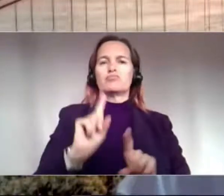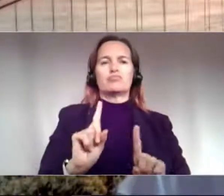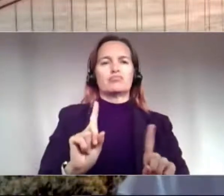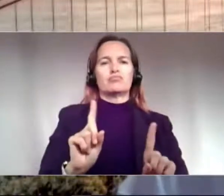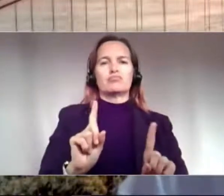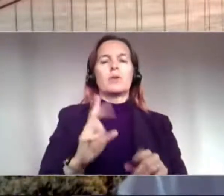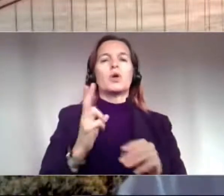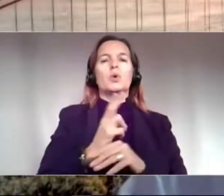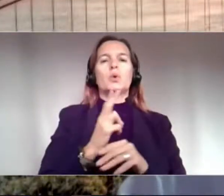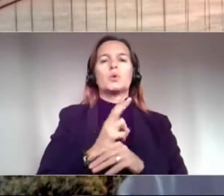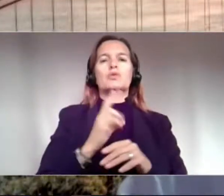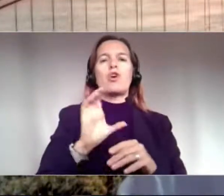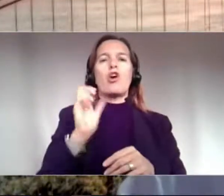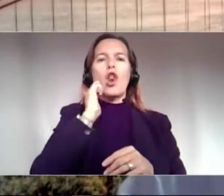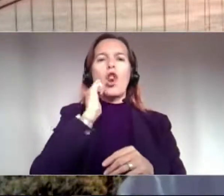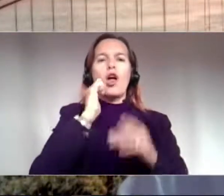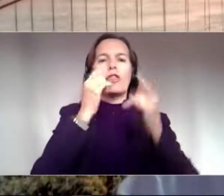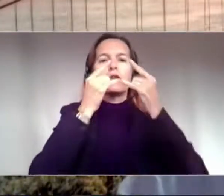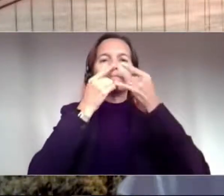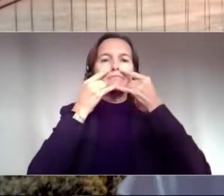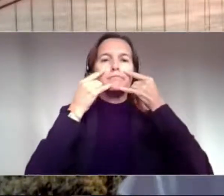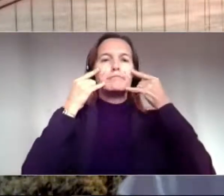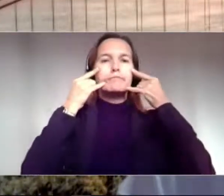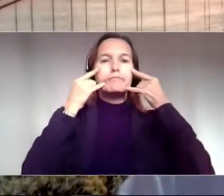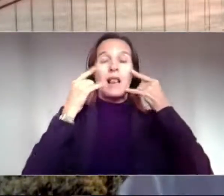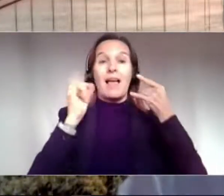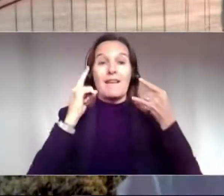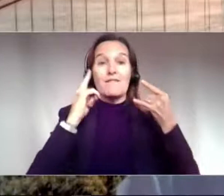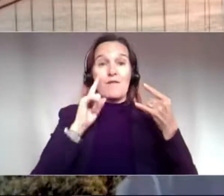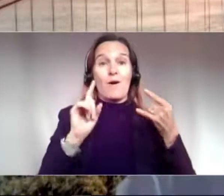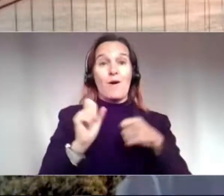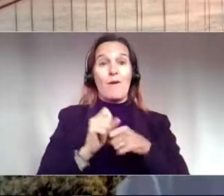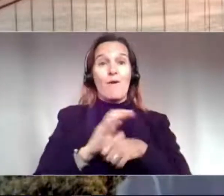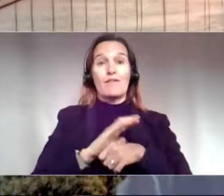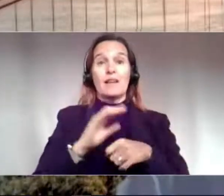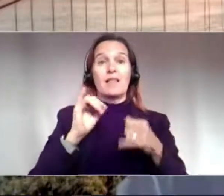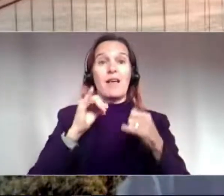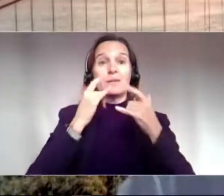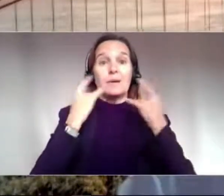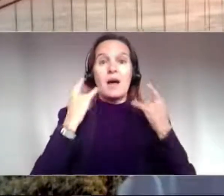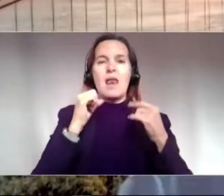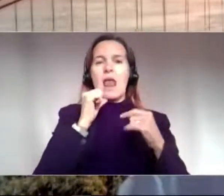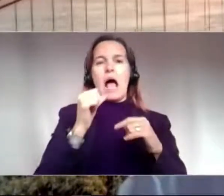facial coverings that are used to slow the spread of COVID offer little protection